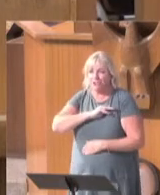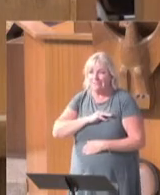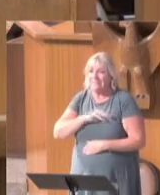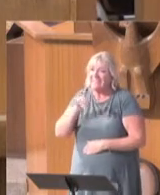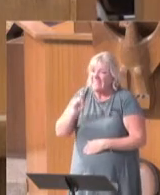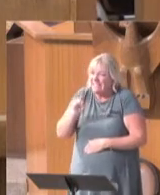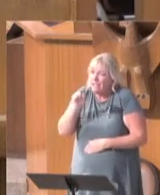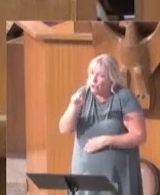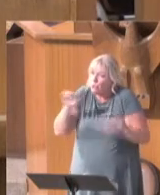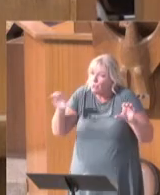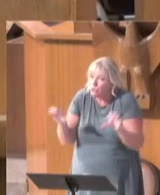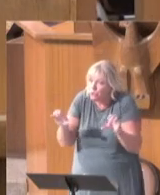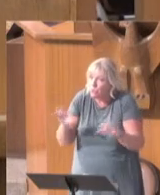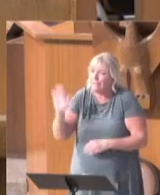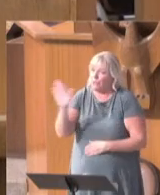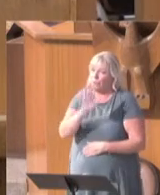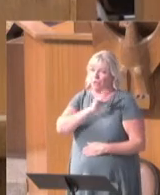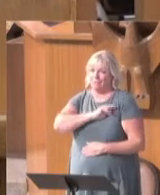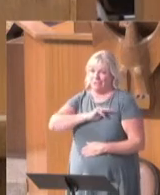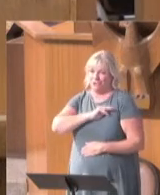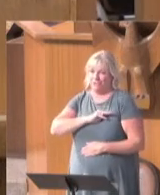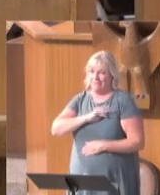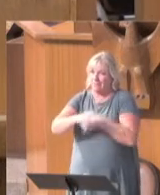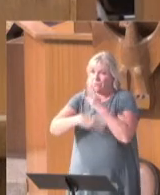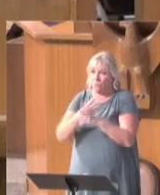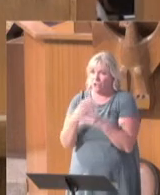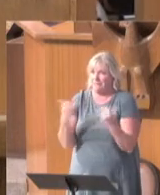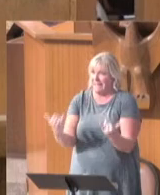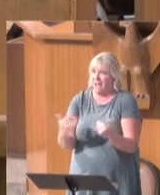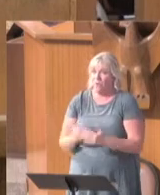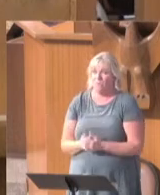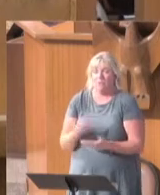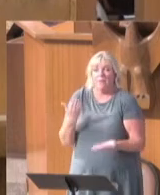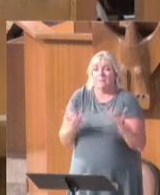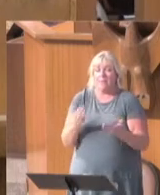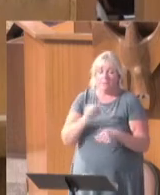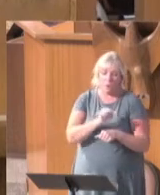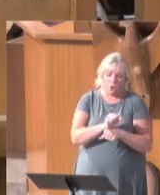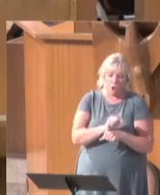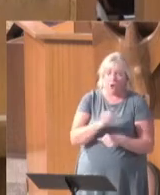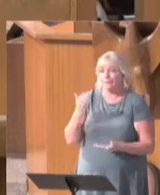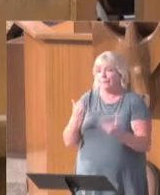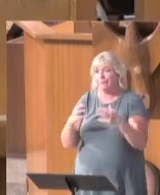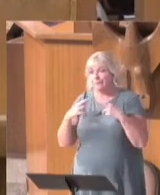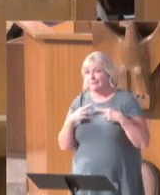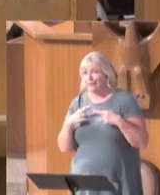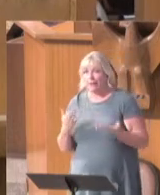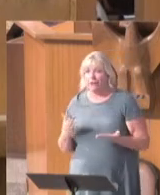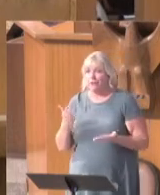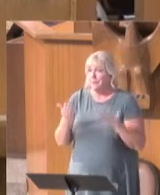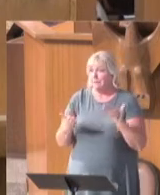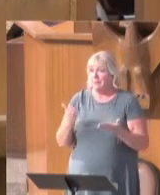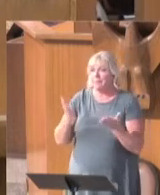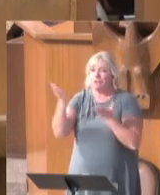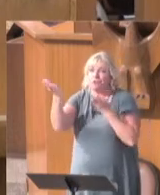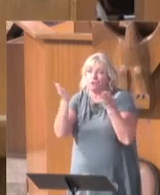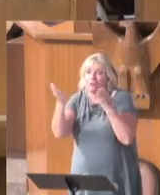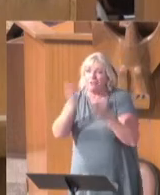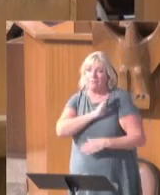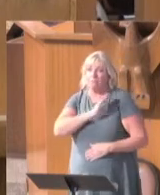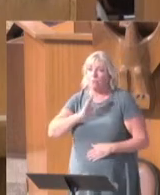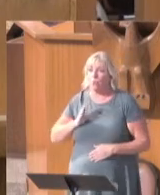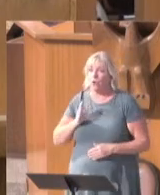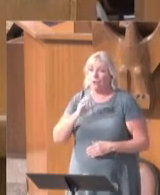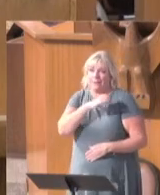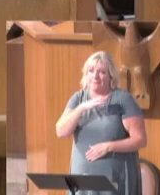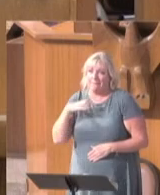ministry in this world right now. Whether you're working or retired, whether you're serving on a board or